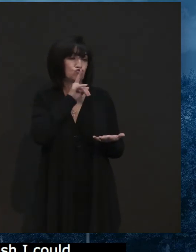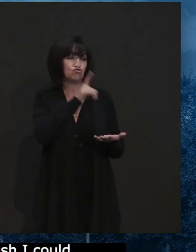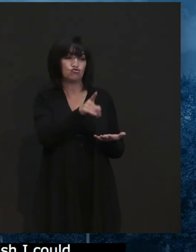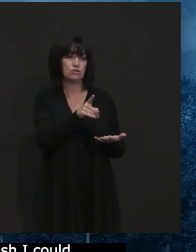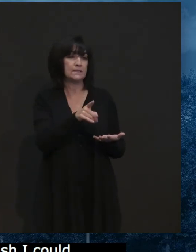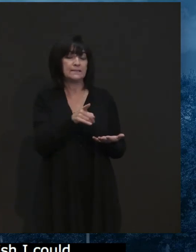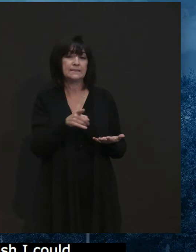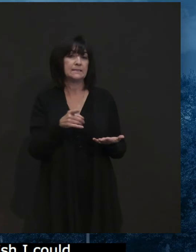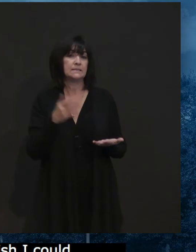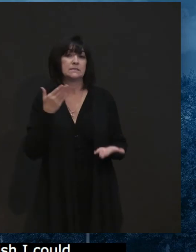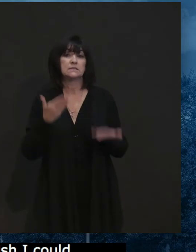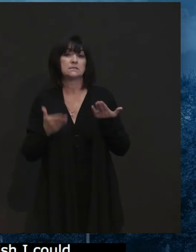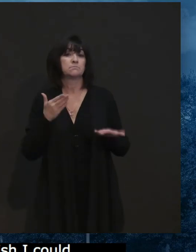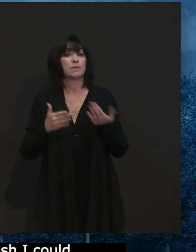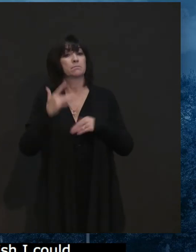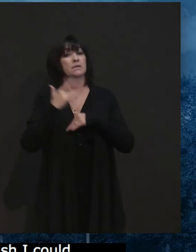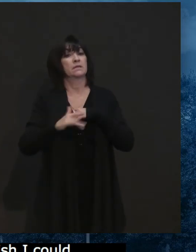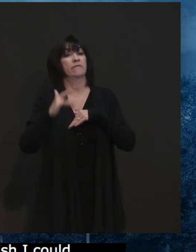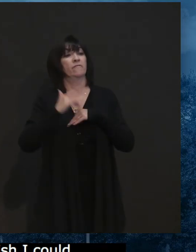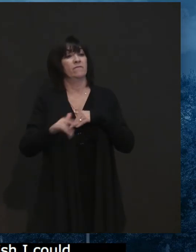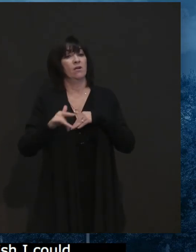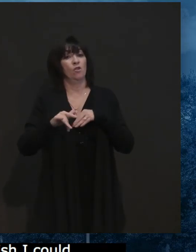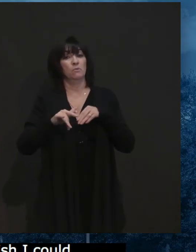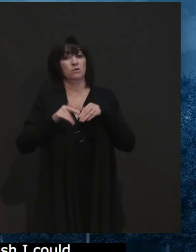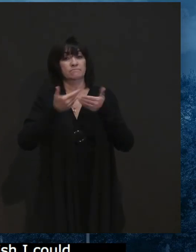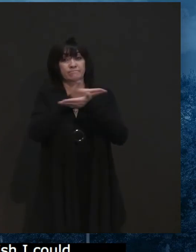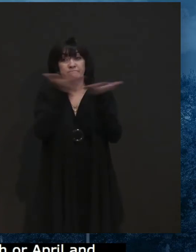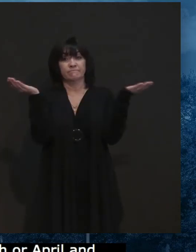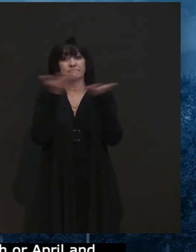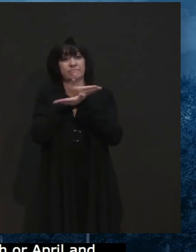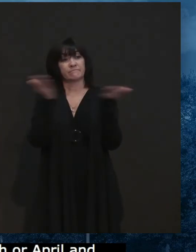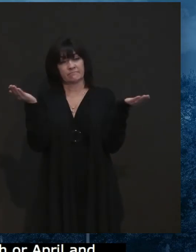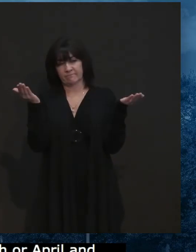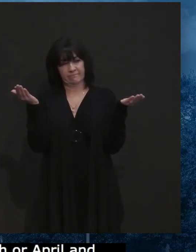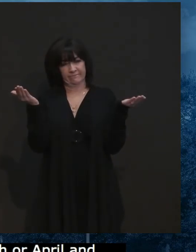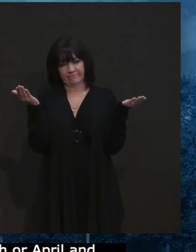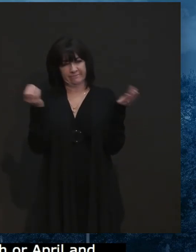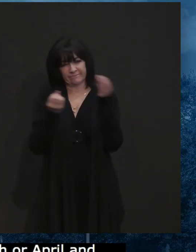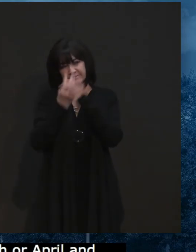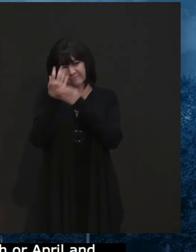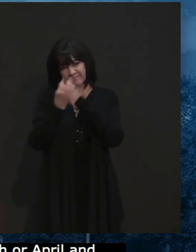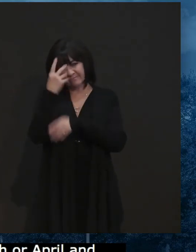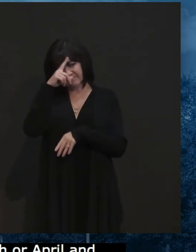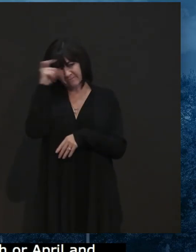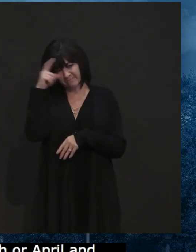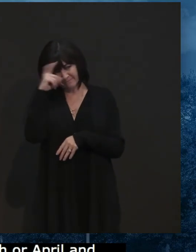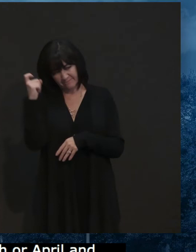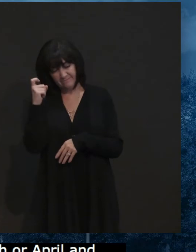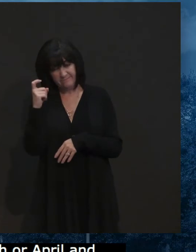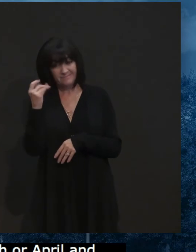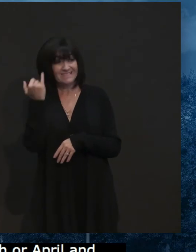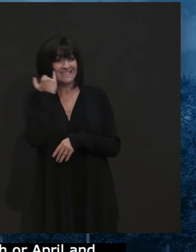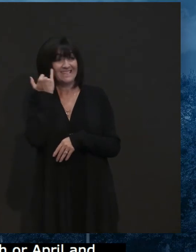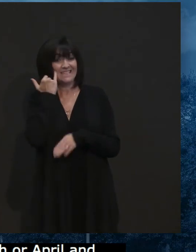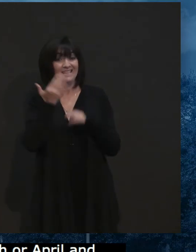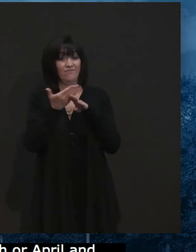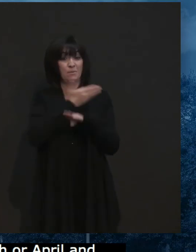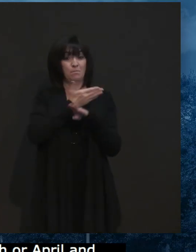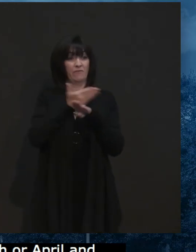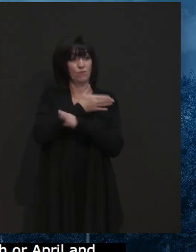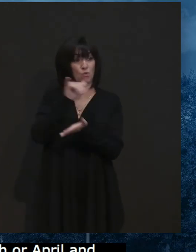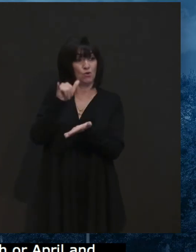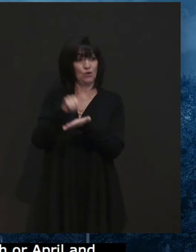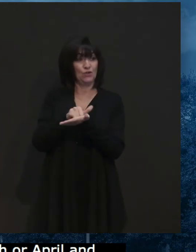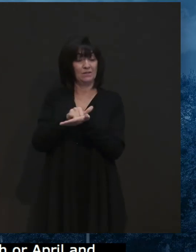widespread late spring, summer. If it's before then, I think we'll all be dancing in the streets with